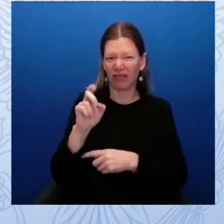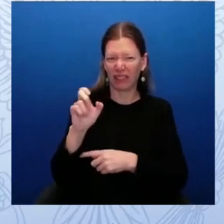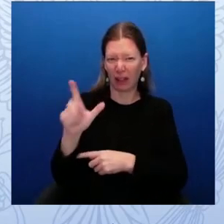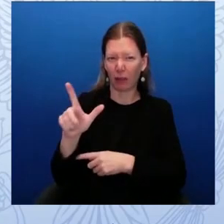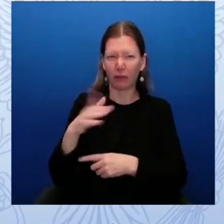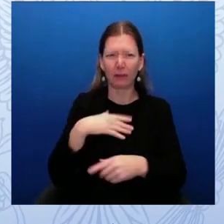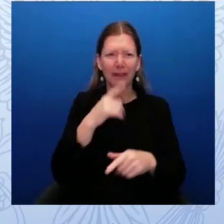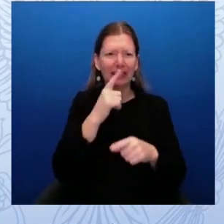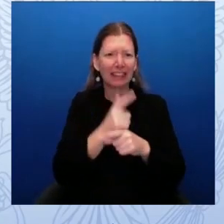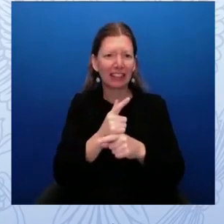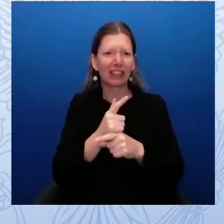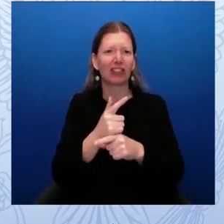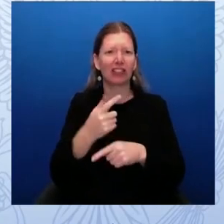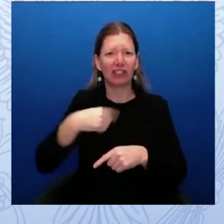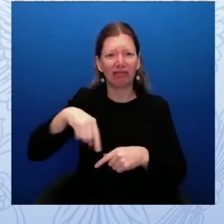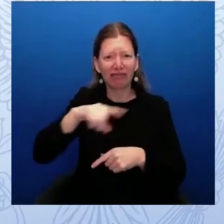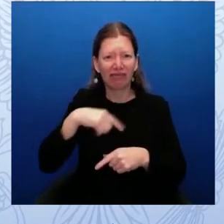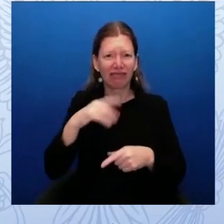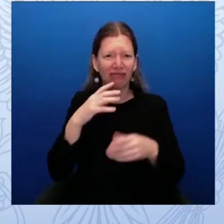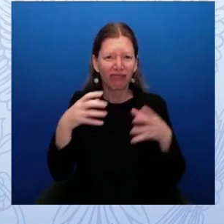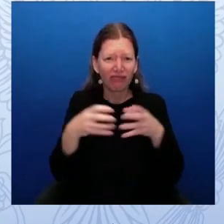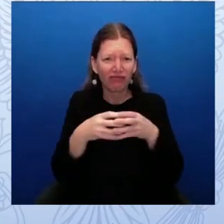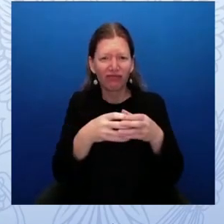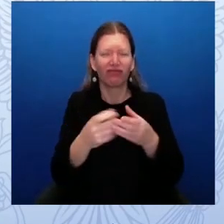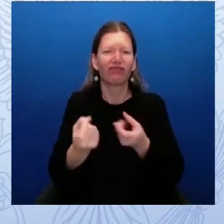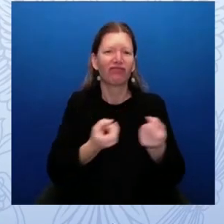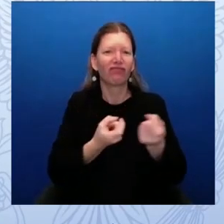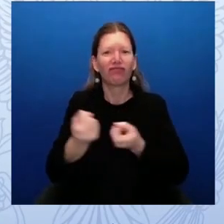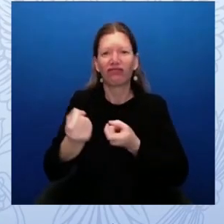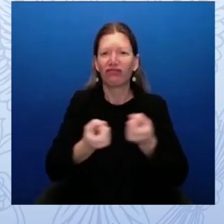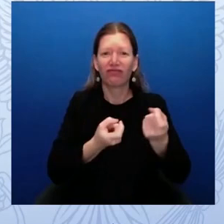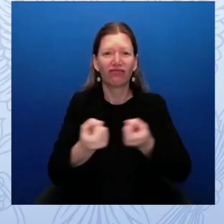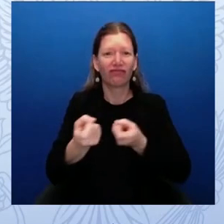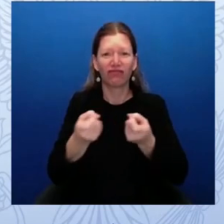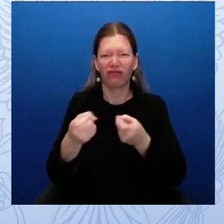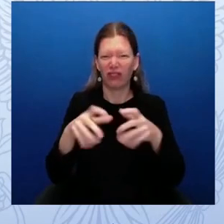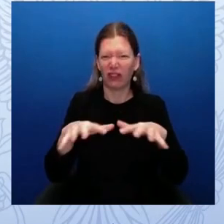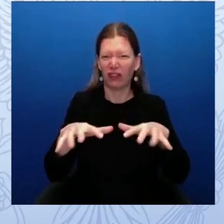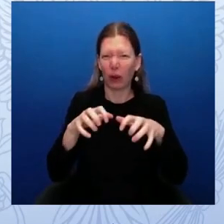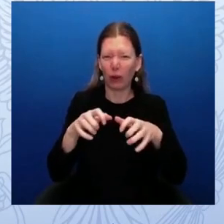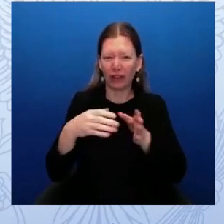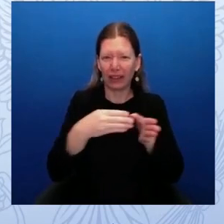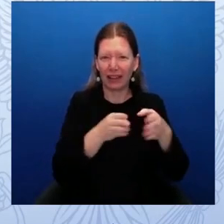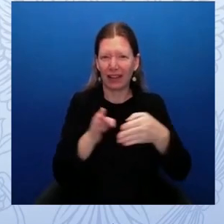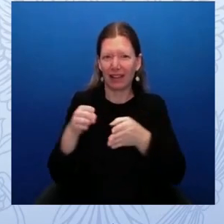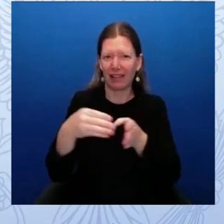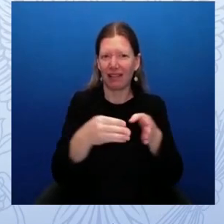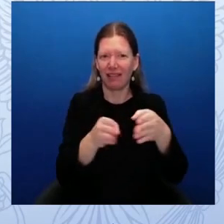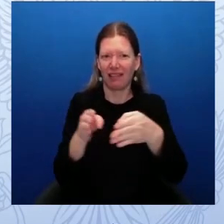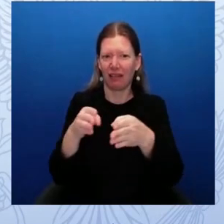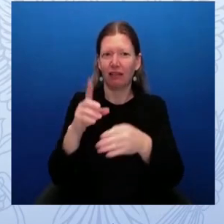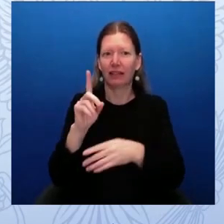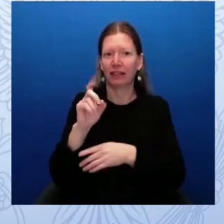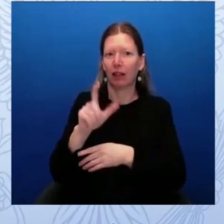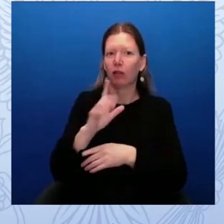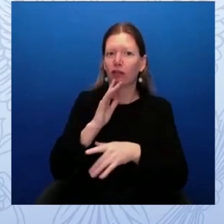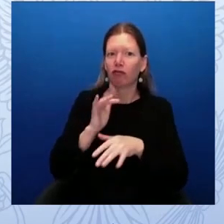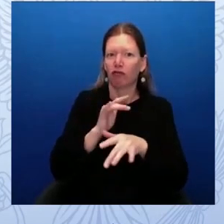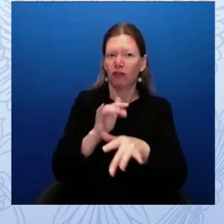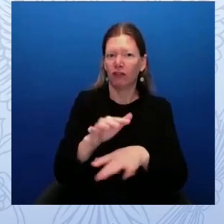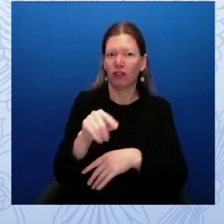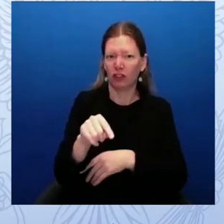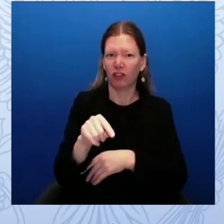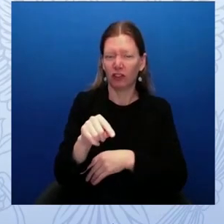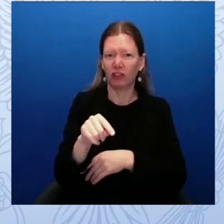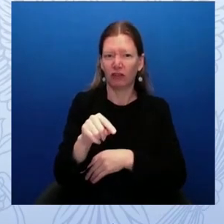ice skate on the frozen canals of the Delaware River. And we spent hours